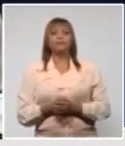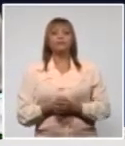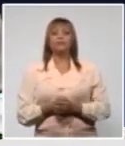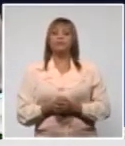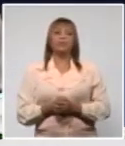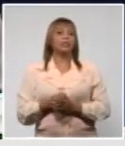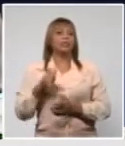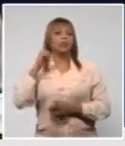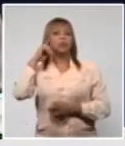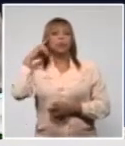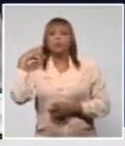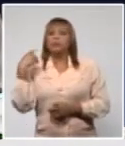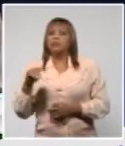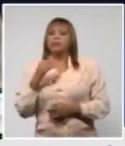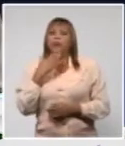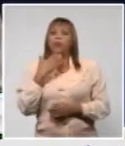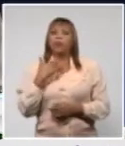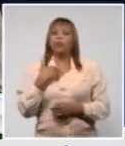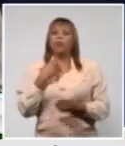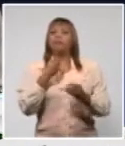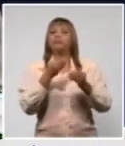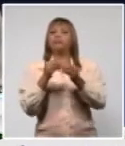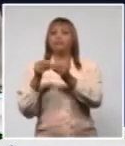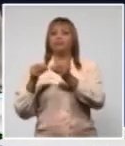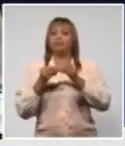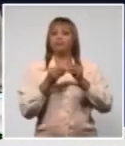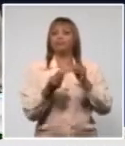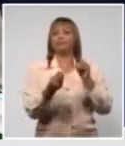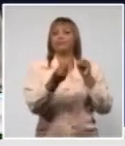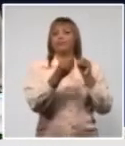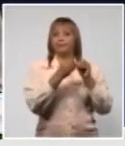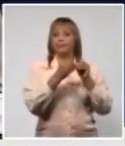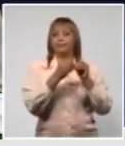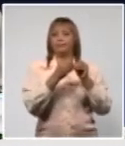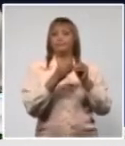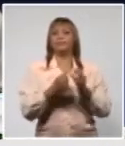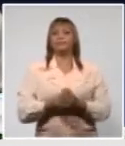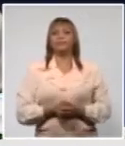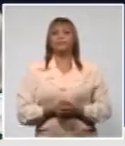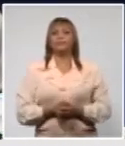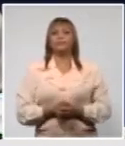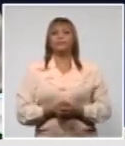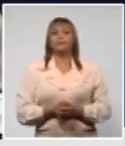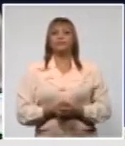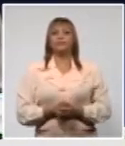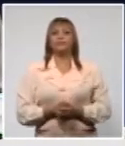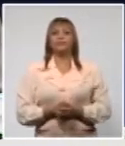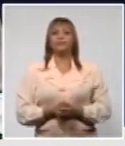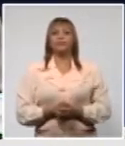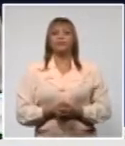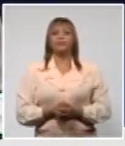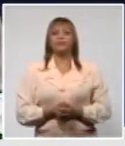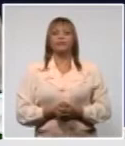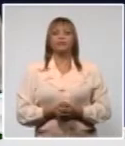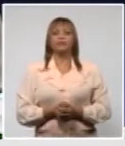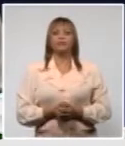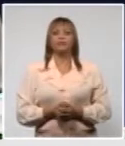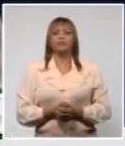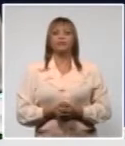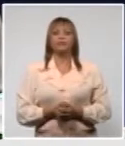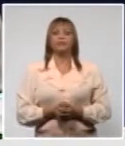for 446 imported cases. 10 patients are male and 9 are